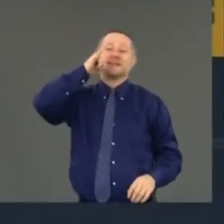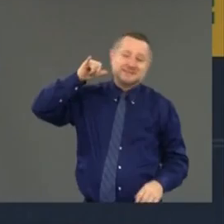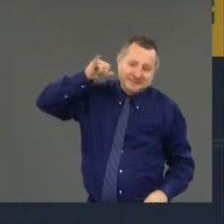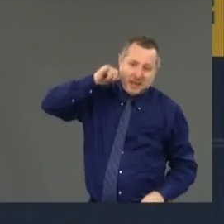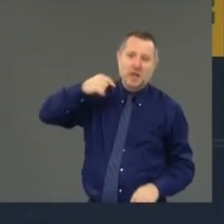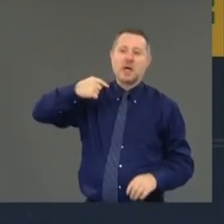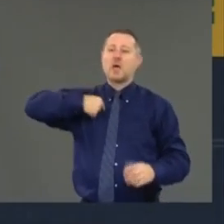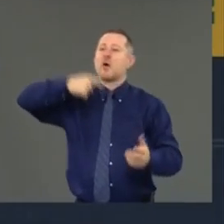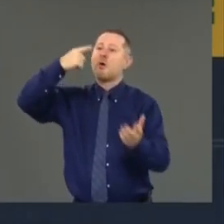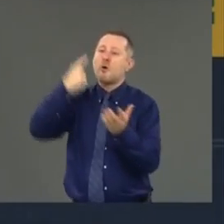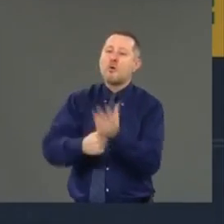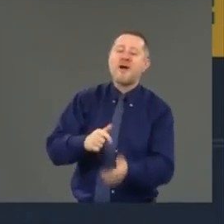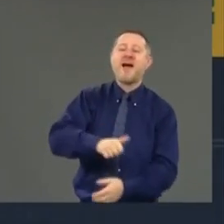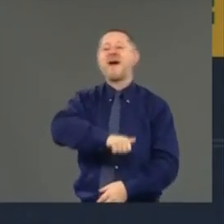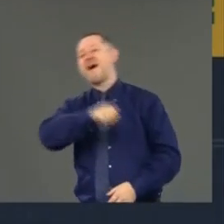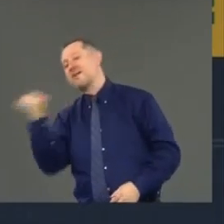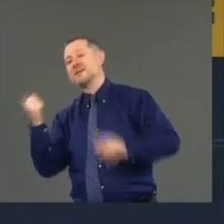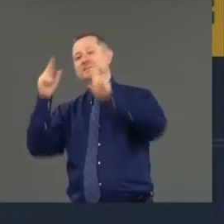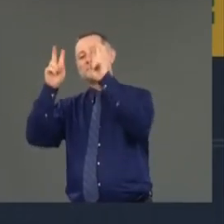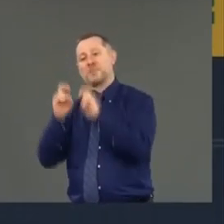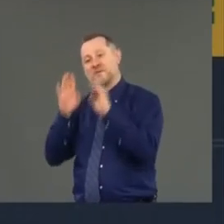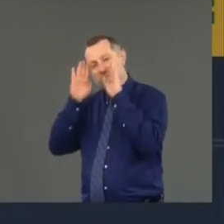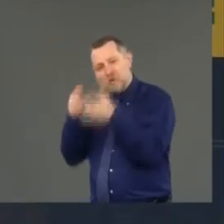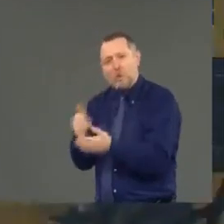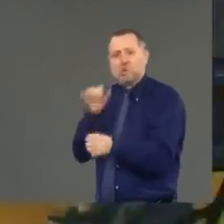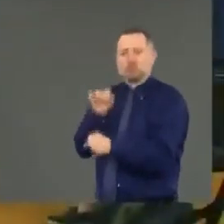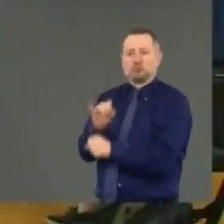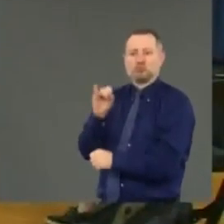different topics, which is job generation.